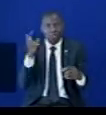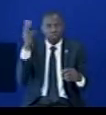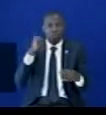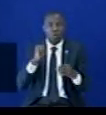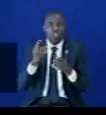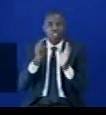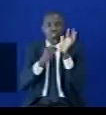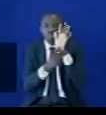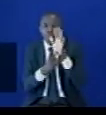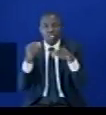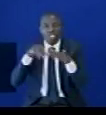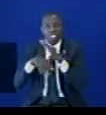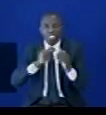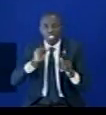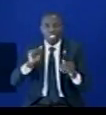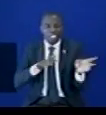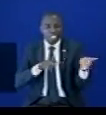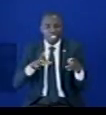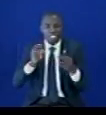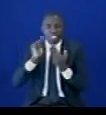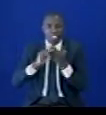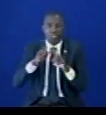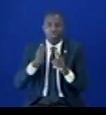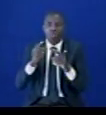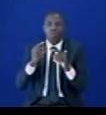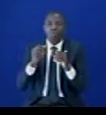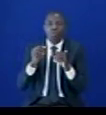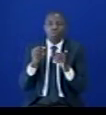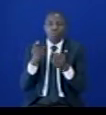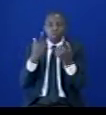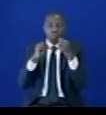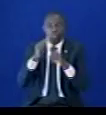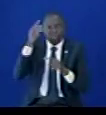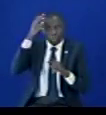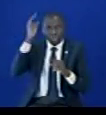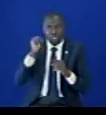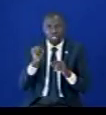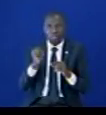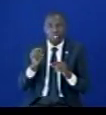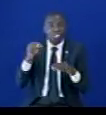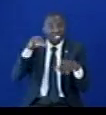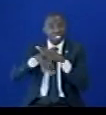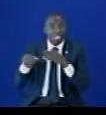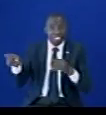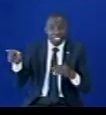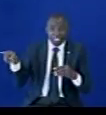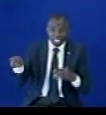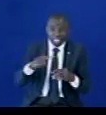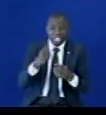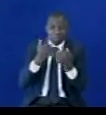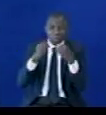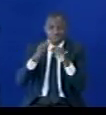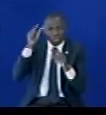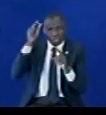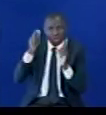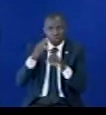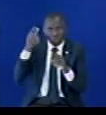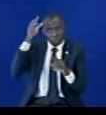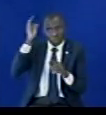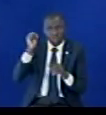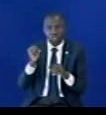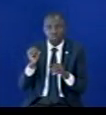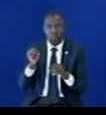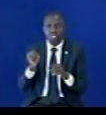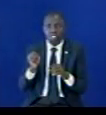to him. Their faith was expressed in their coming to him against